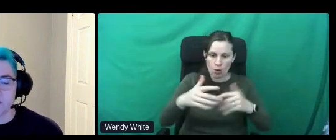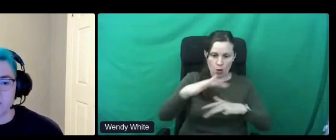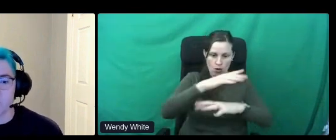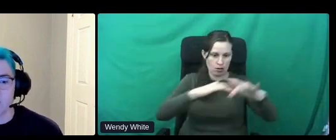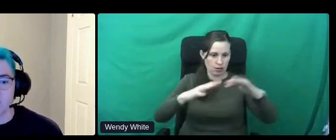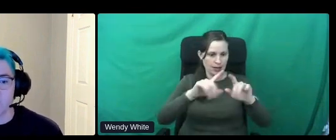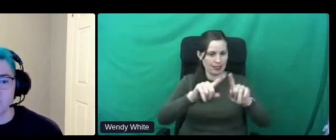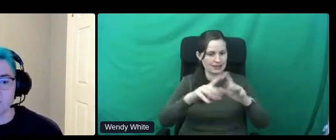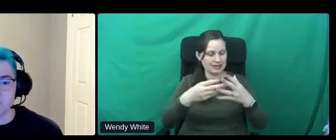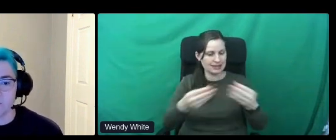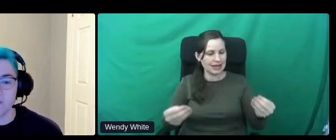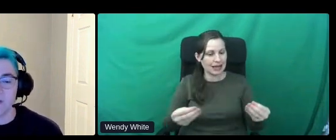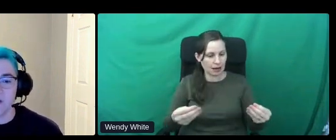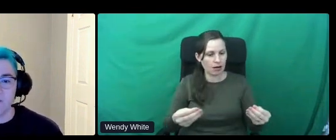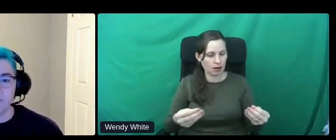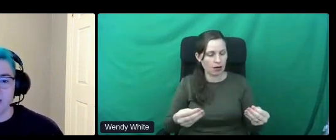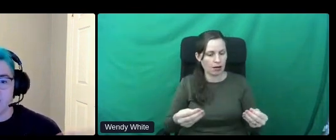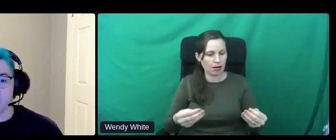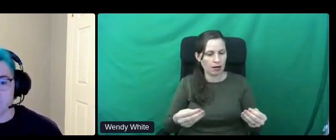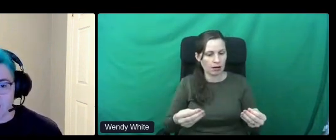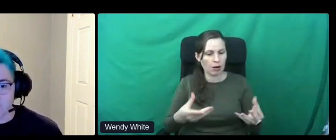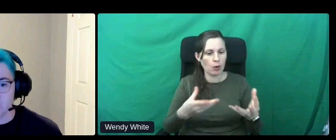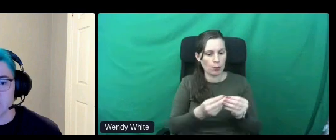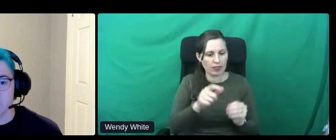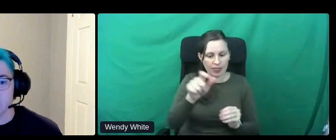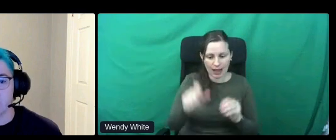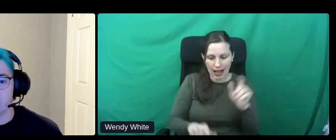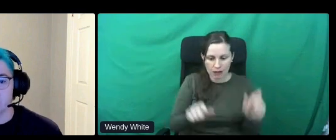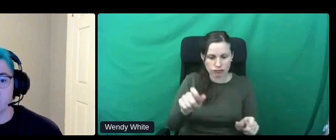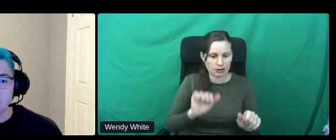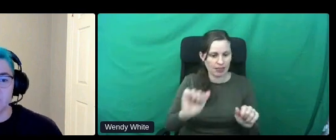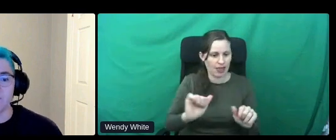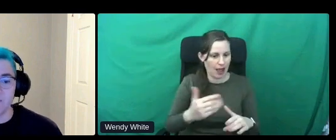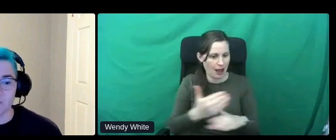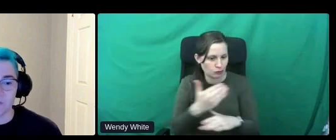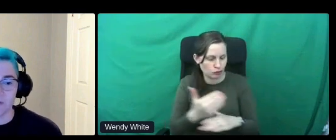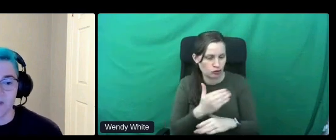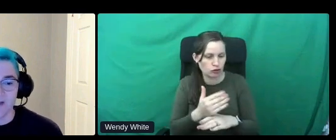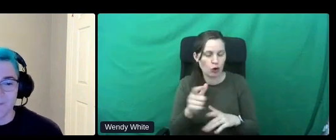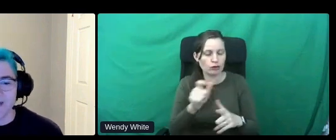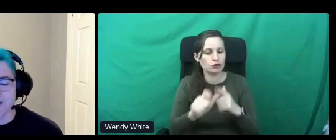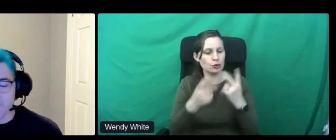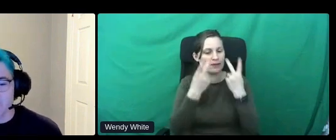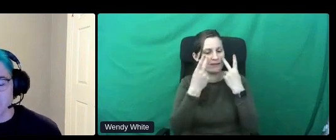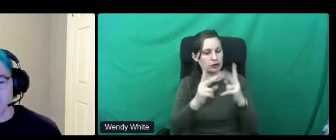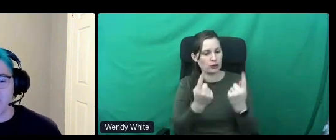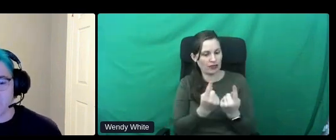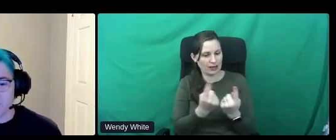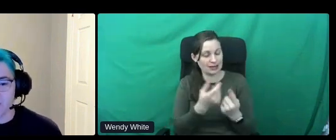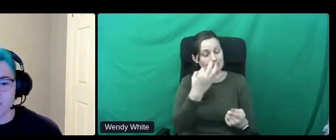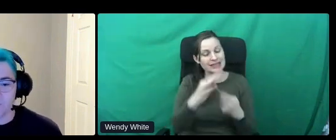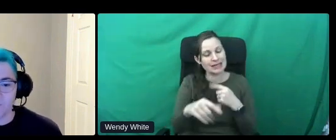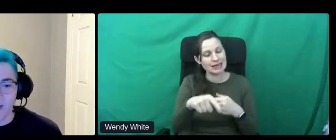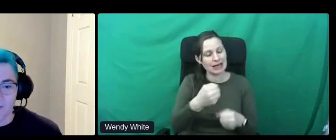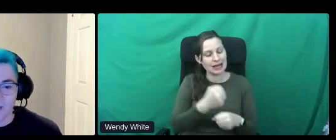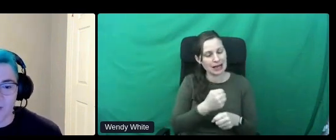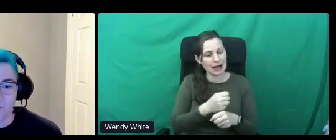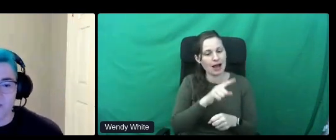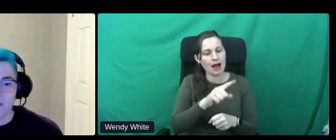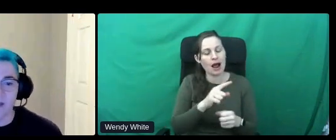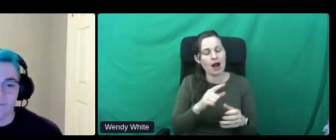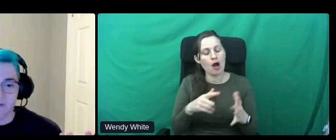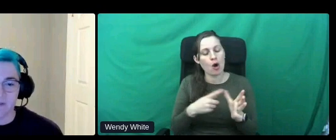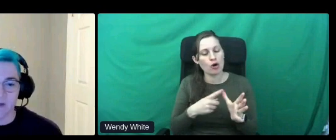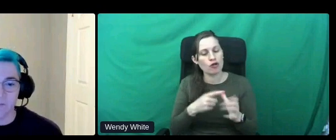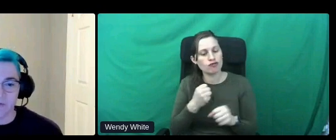particular scene when it comes to the character's actions, or if they're doing something visual. And especially in a game like God of War Ragnarok, where